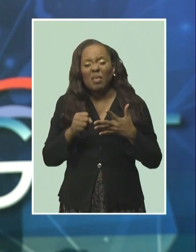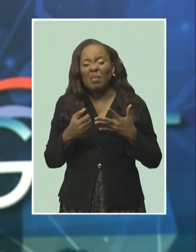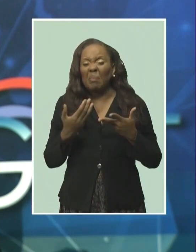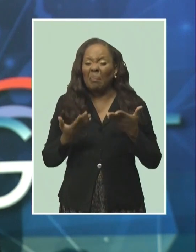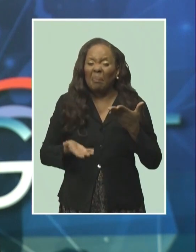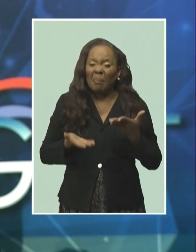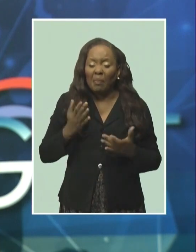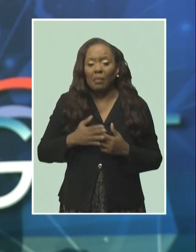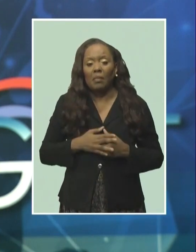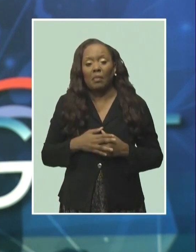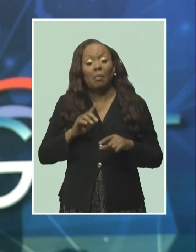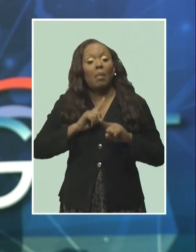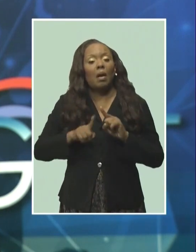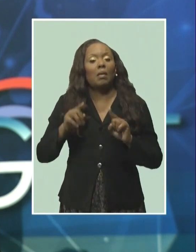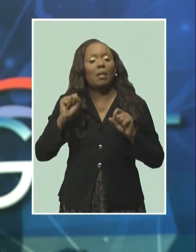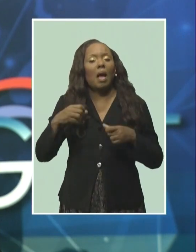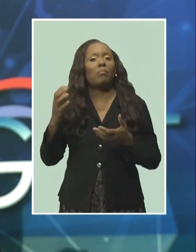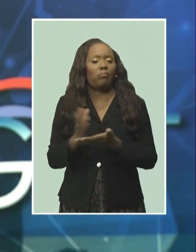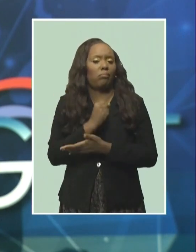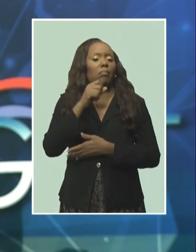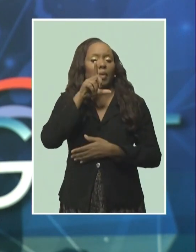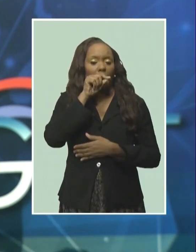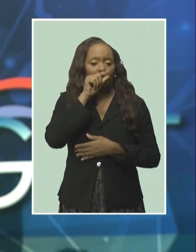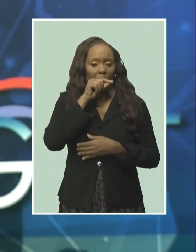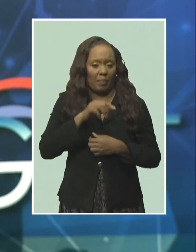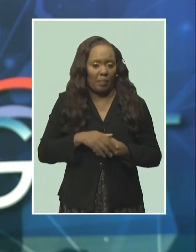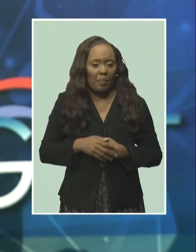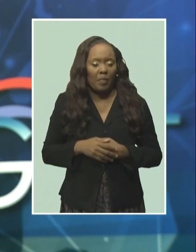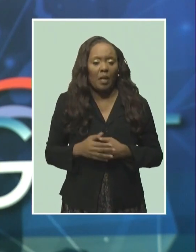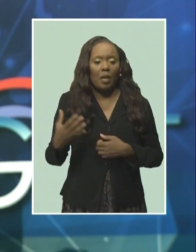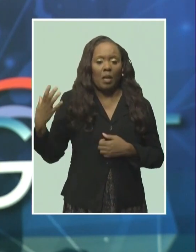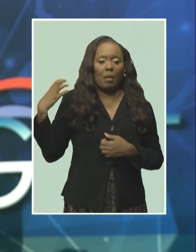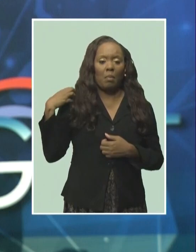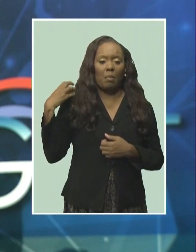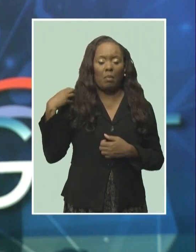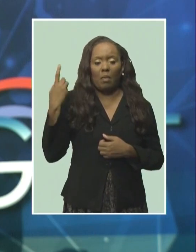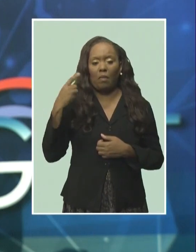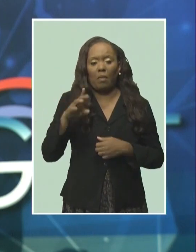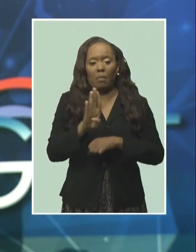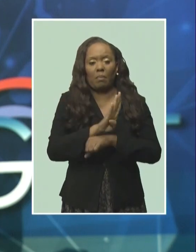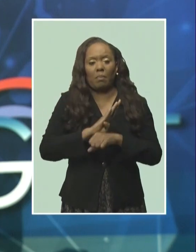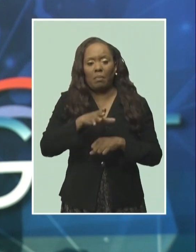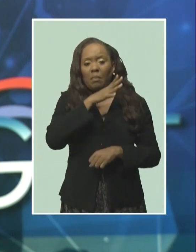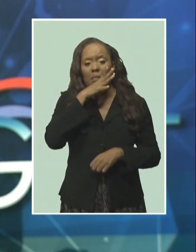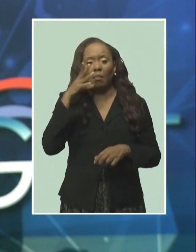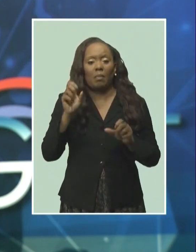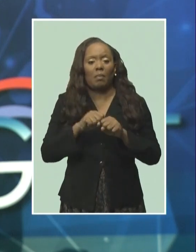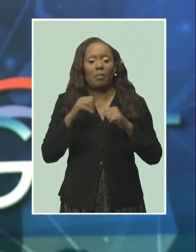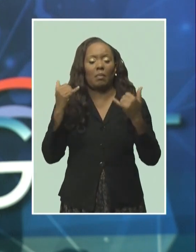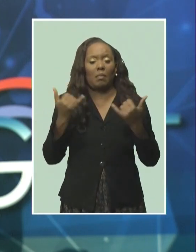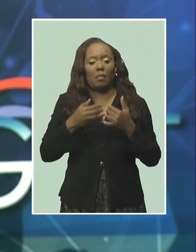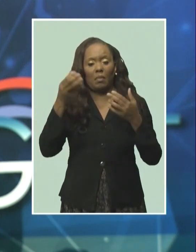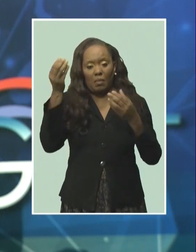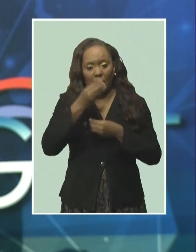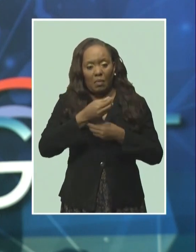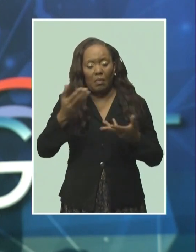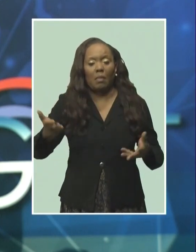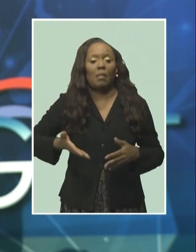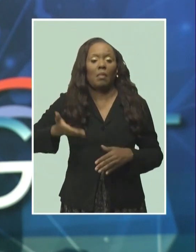off. So we have to see the need to pay keener or